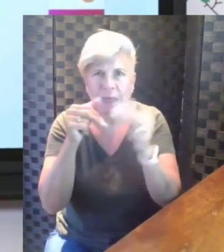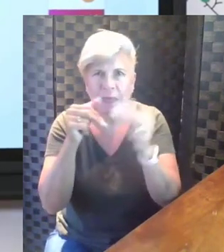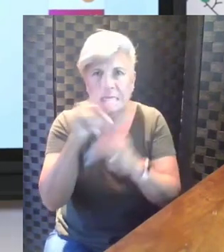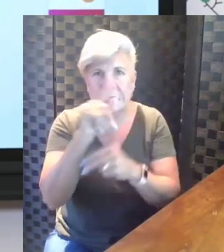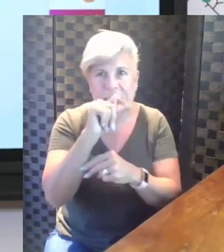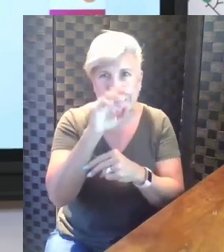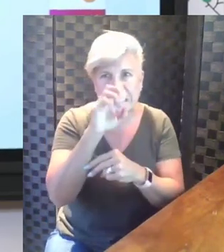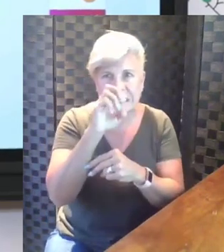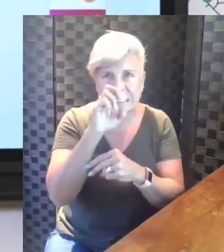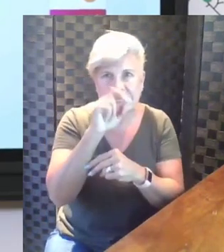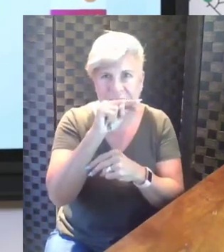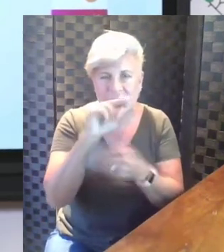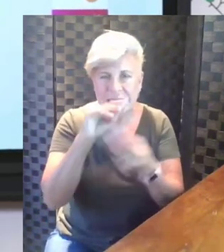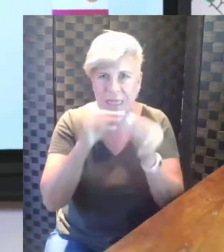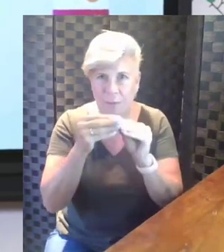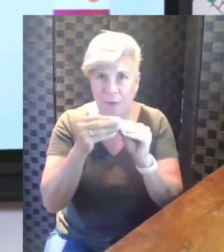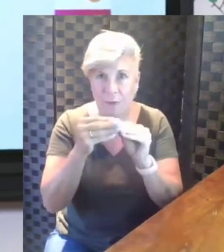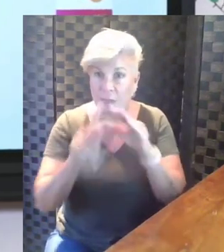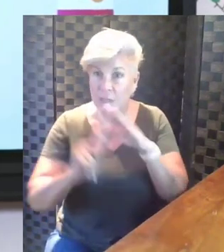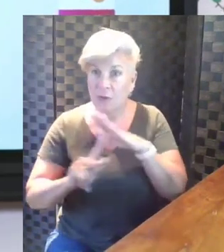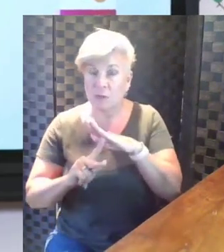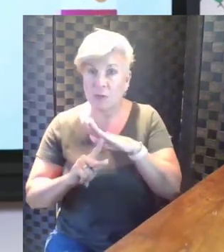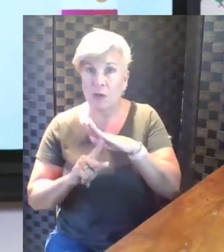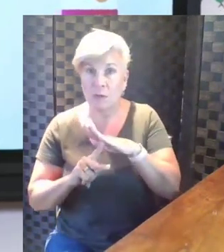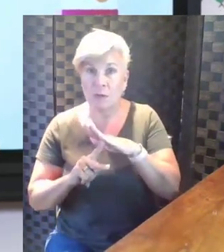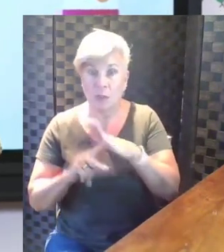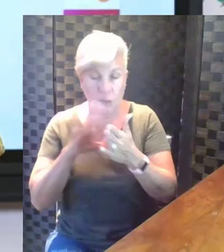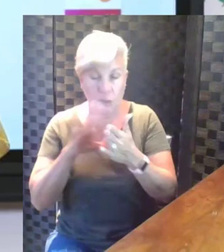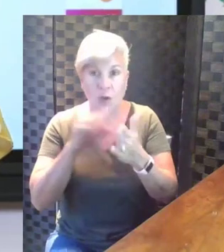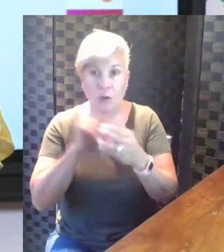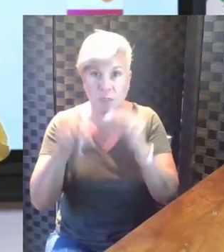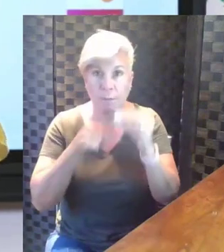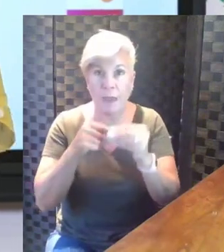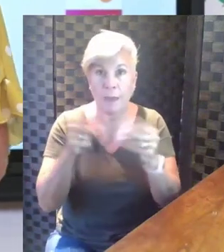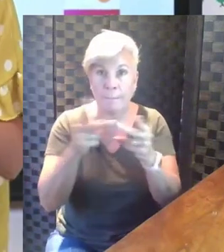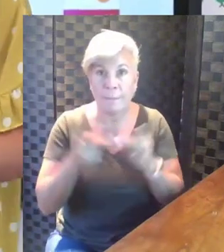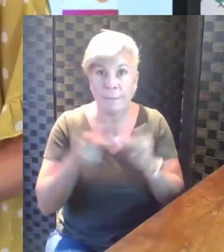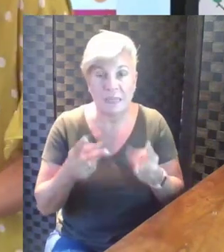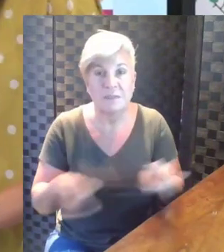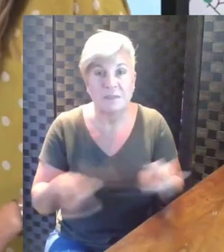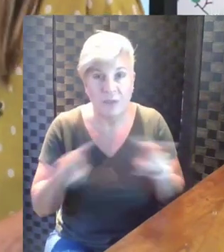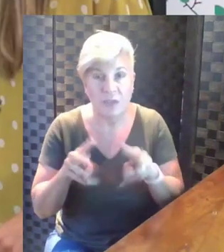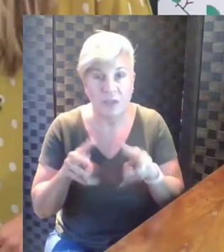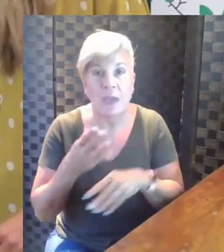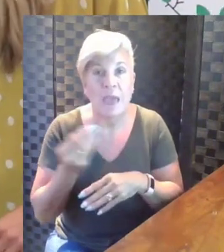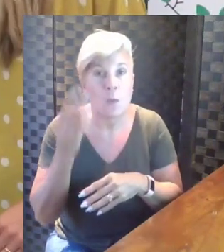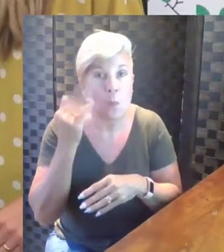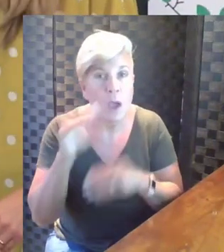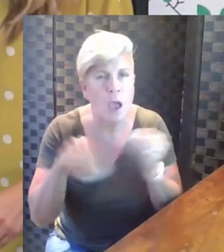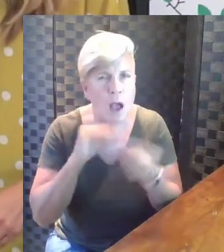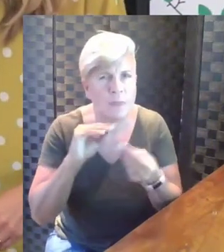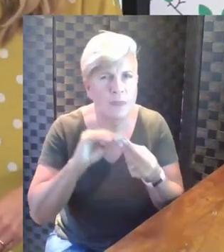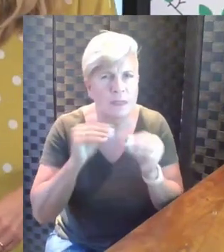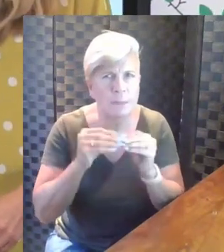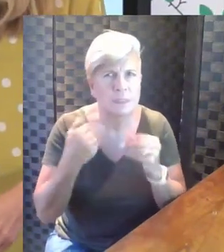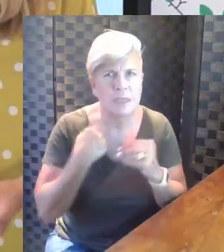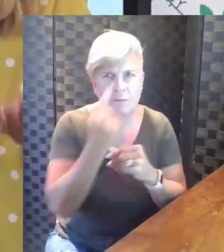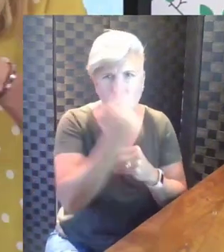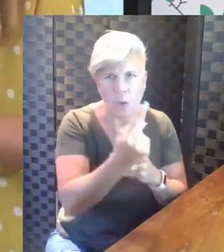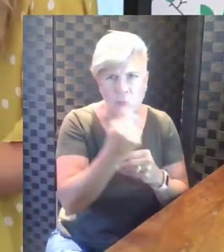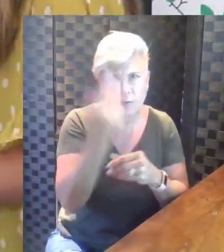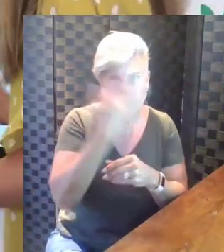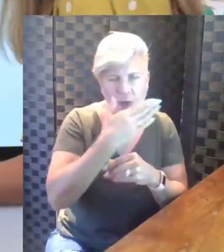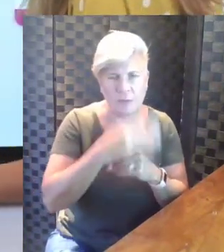our teen numbers, because that's really where kindergarten spends a lot of time learning about place value. and why all of those numbers have the 1 in front of